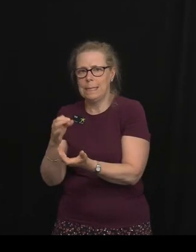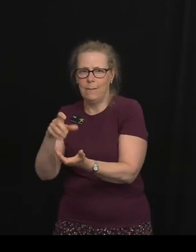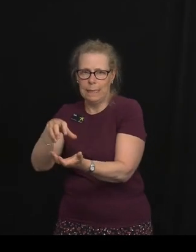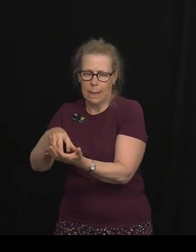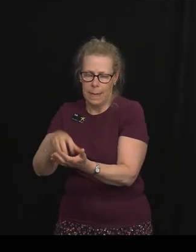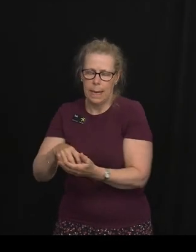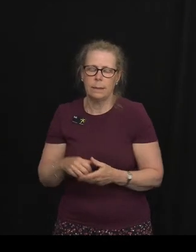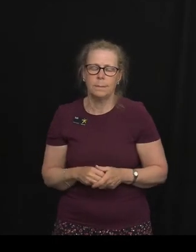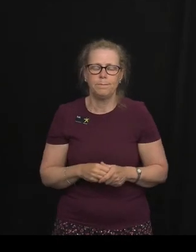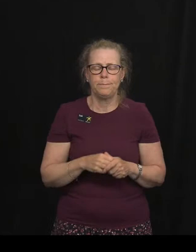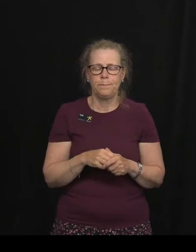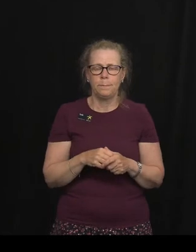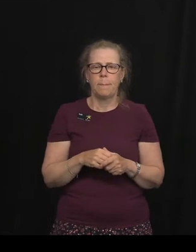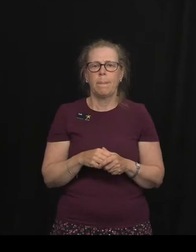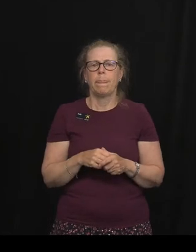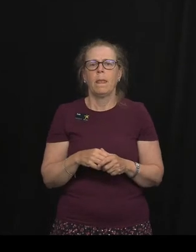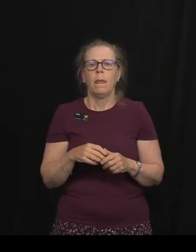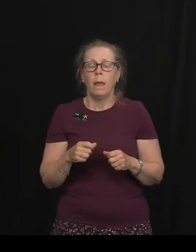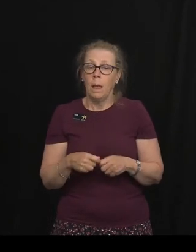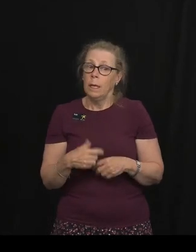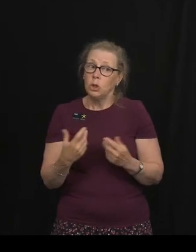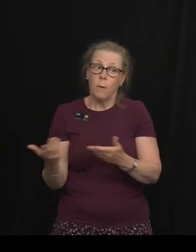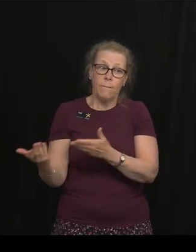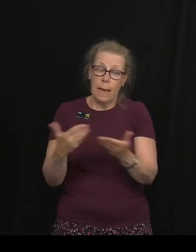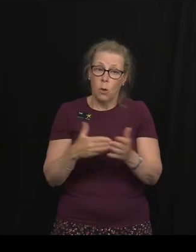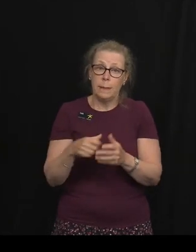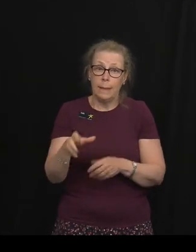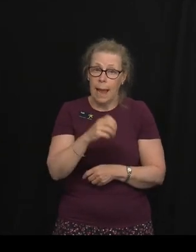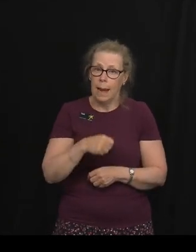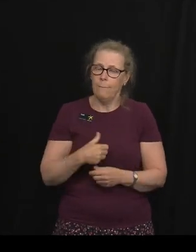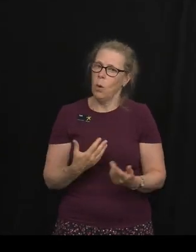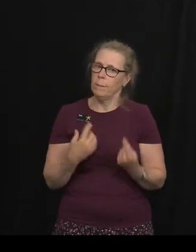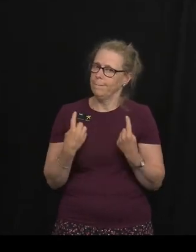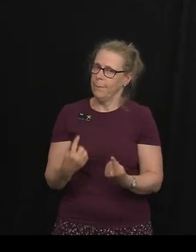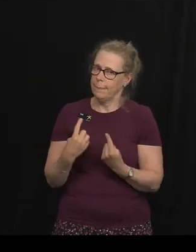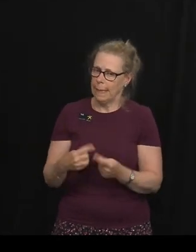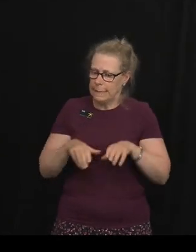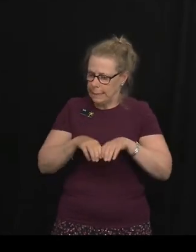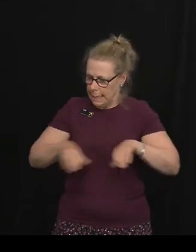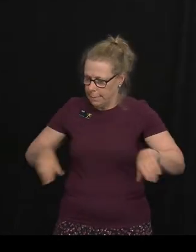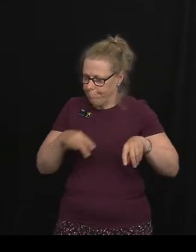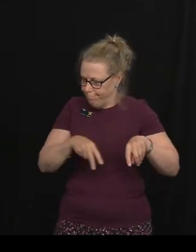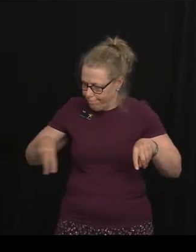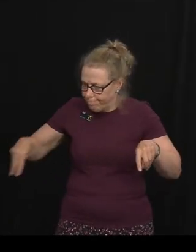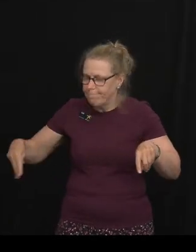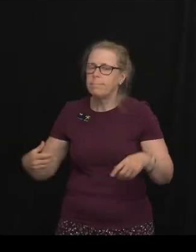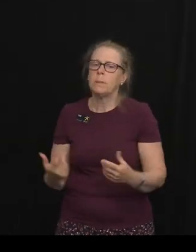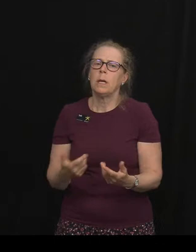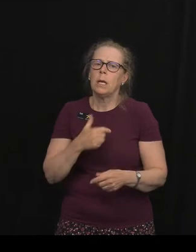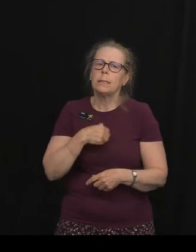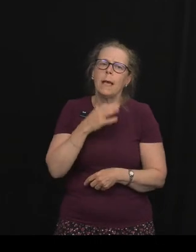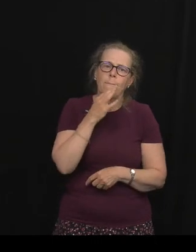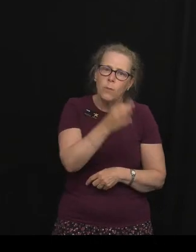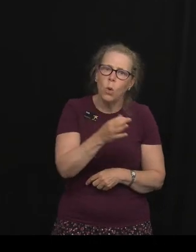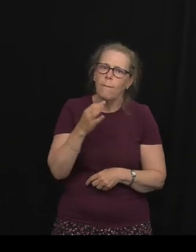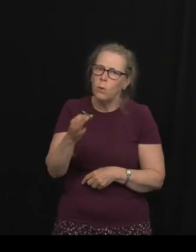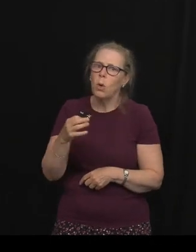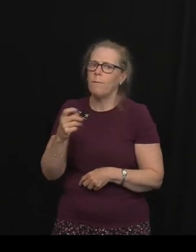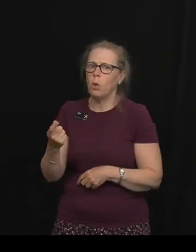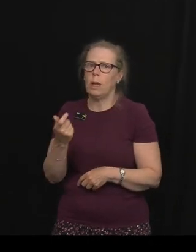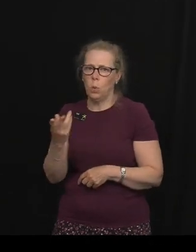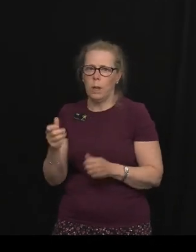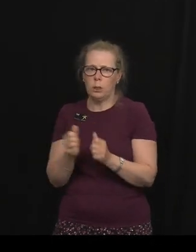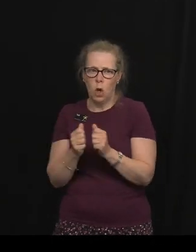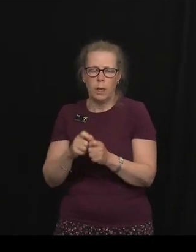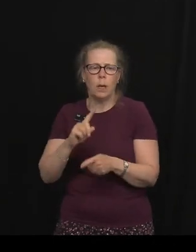welcome to this very esteemed panel and to all of you sitting here today. I'm going to be asking the panel a couple of questions each and